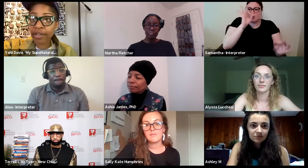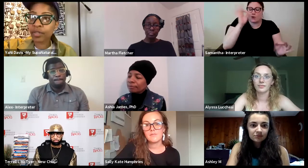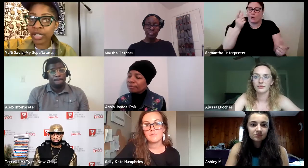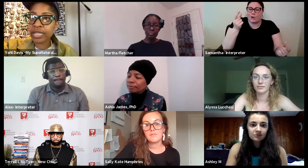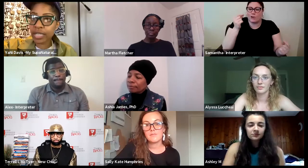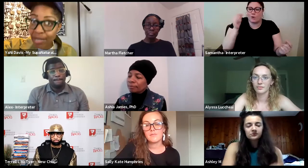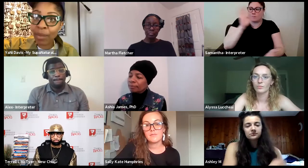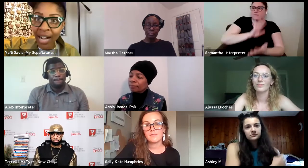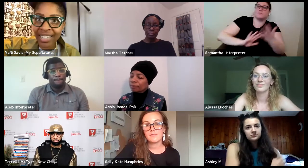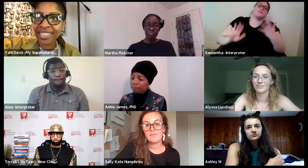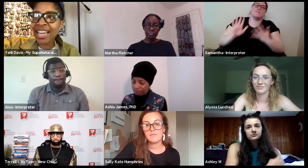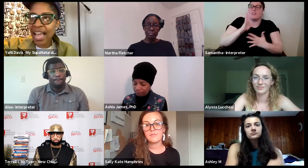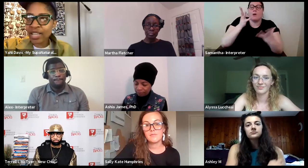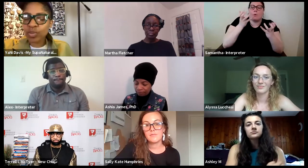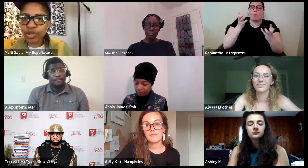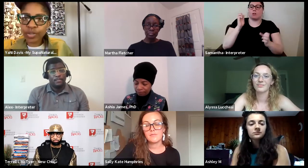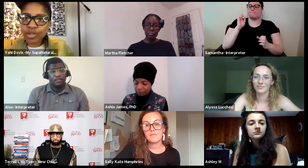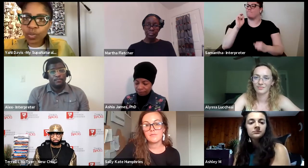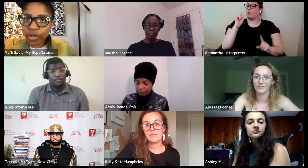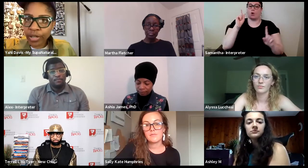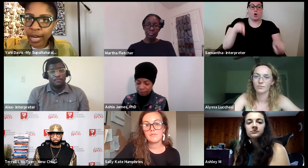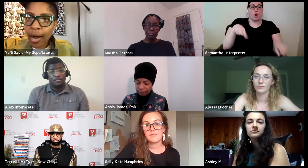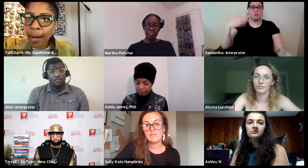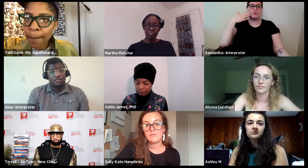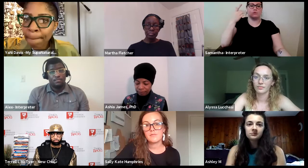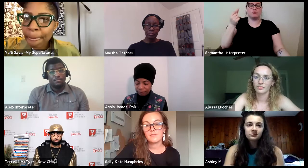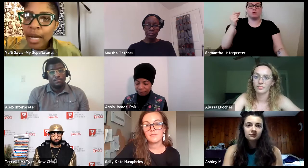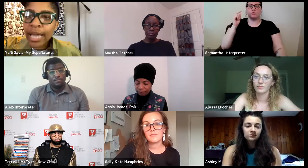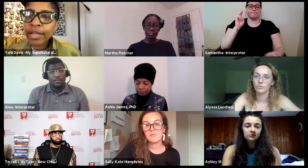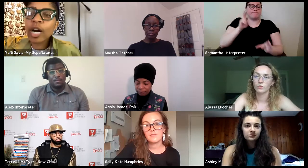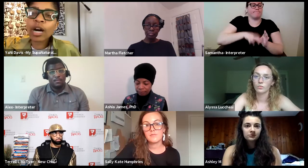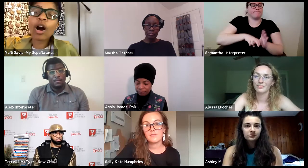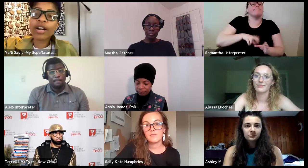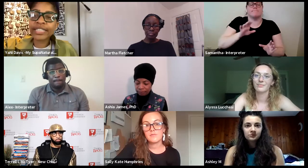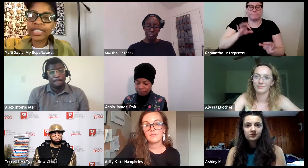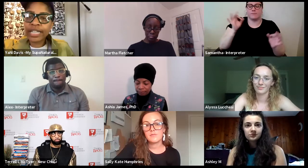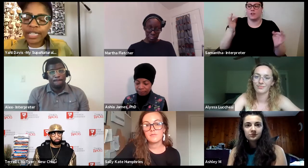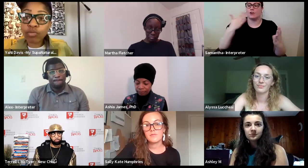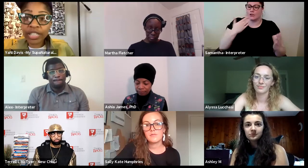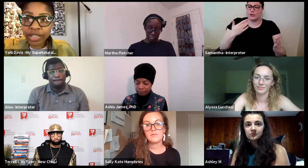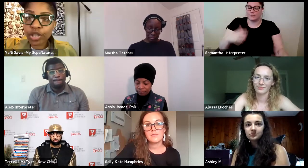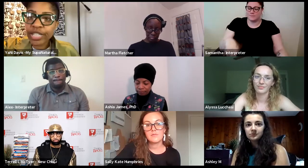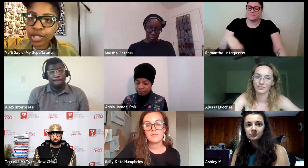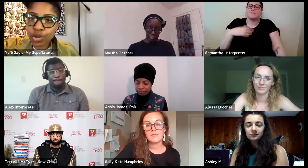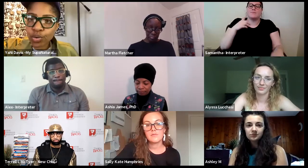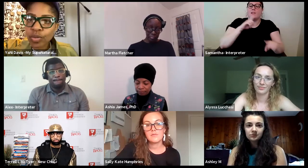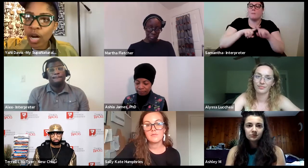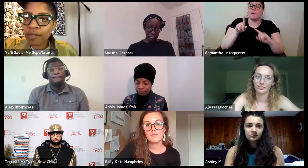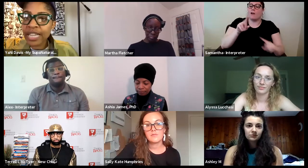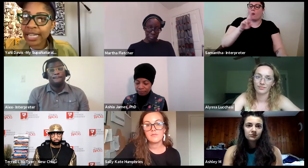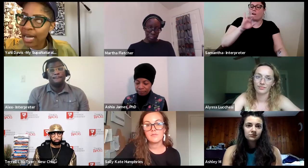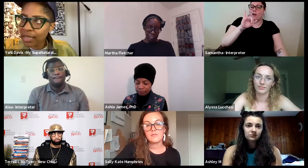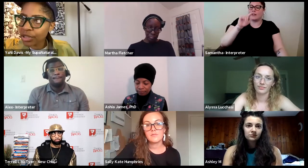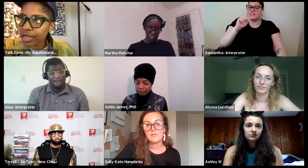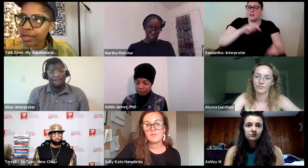and mindfulness in mind as we do this work. And RIT is Rochester Institute